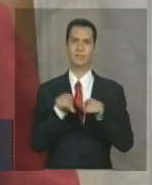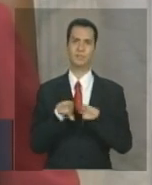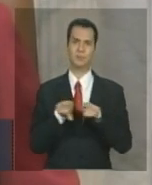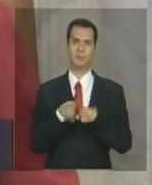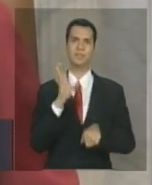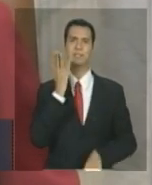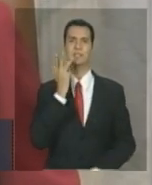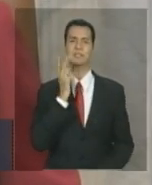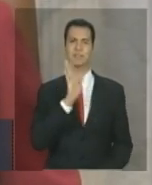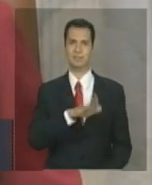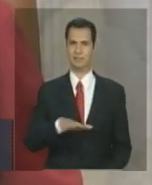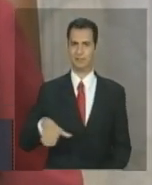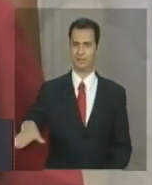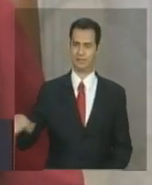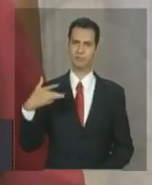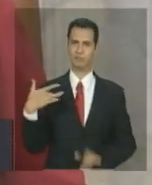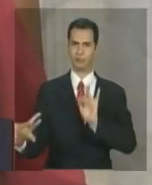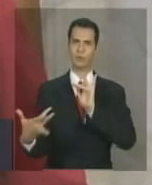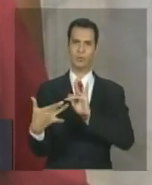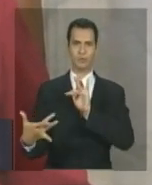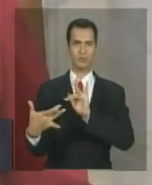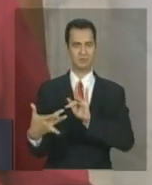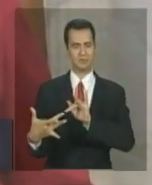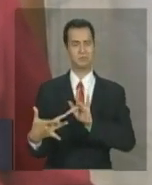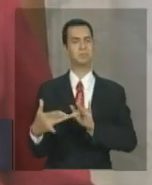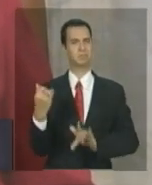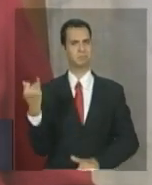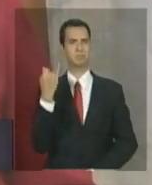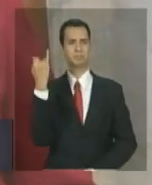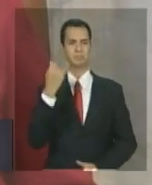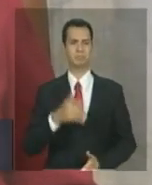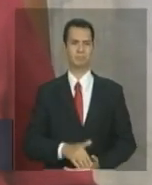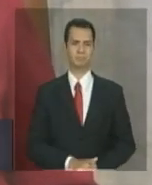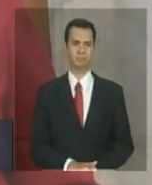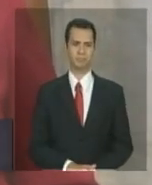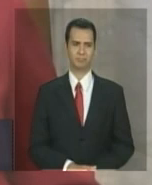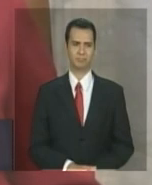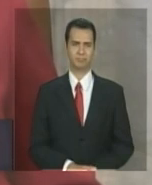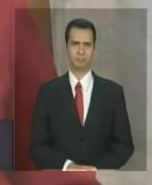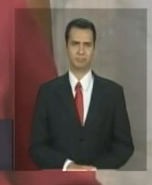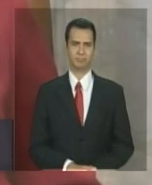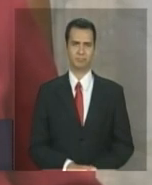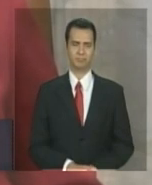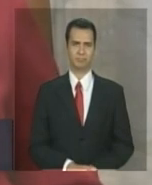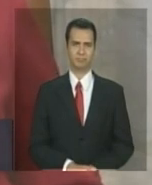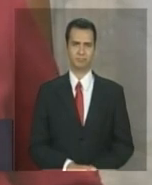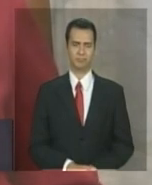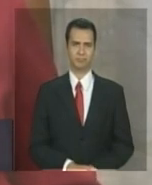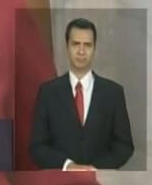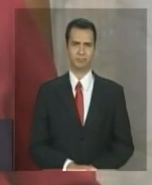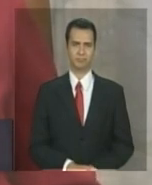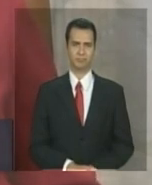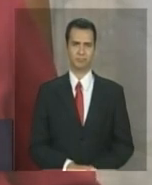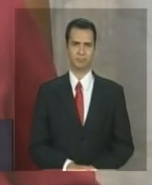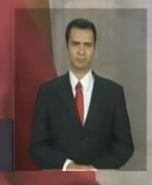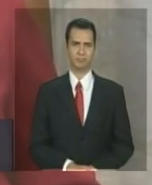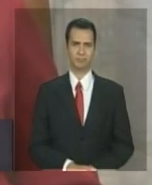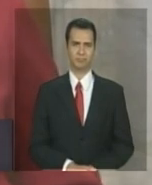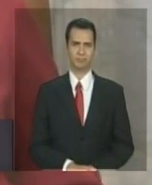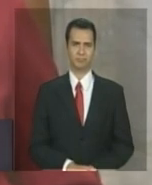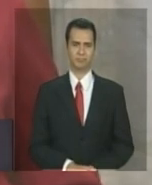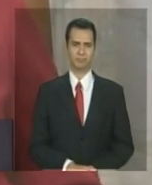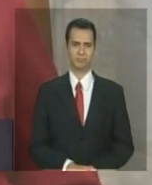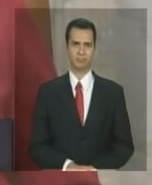That first meeting in 2011 in Brasília proved very important in that it provided us with an opportunity for contact with the first lady Michelle and also